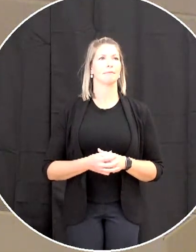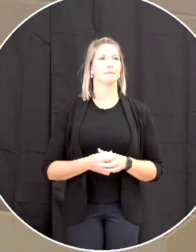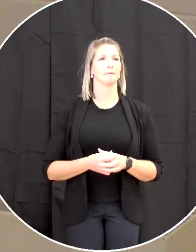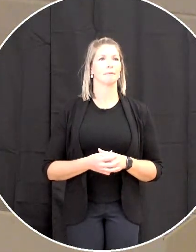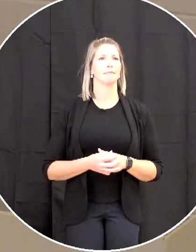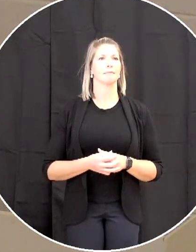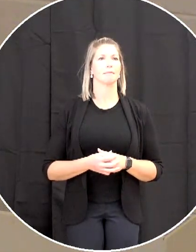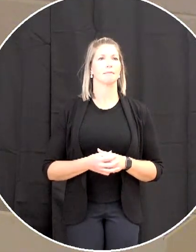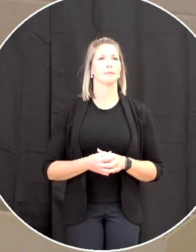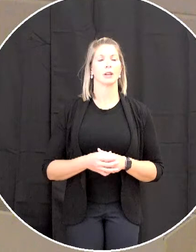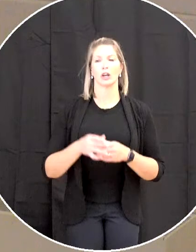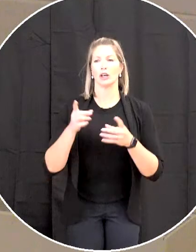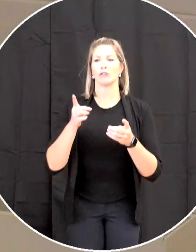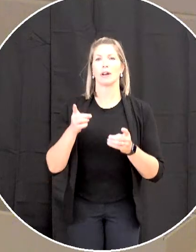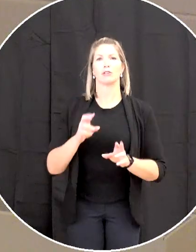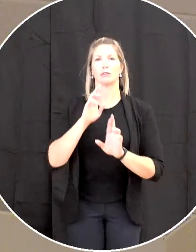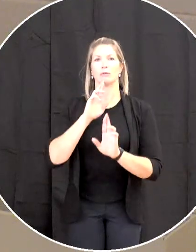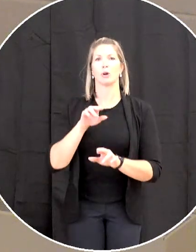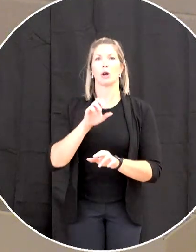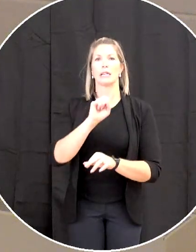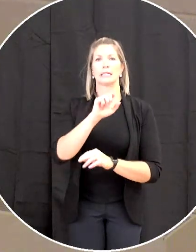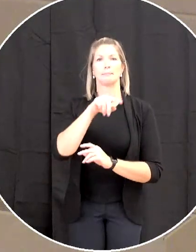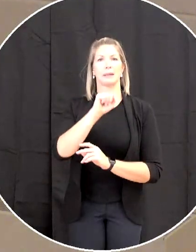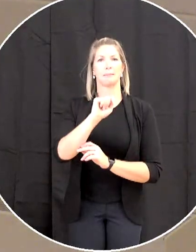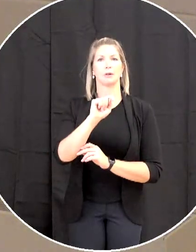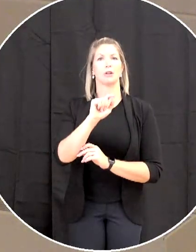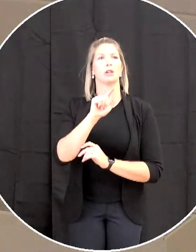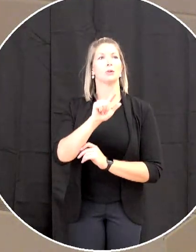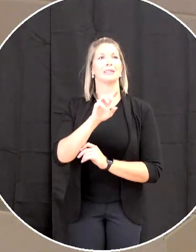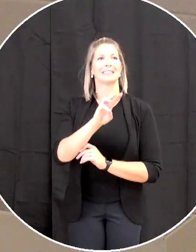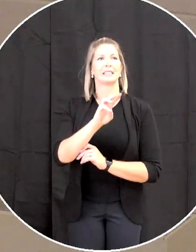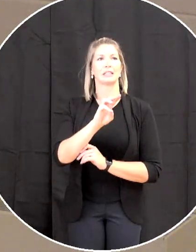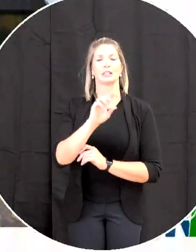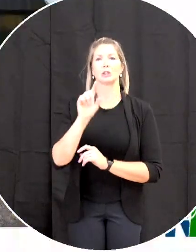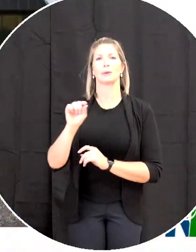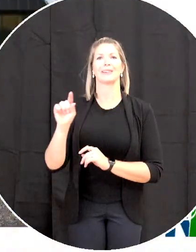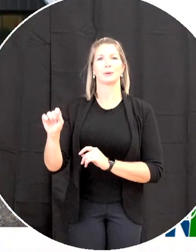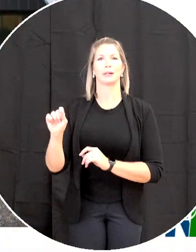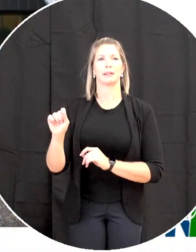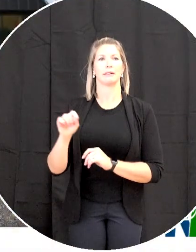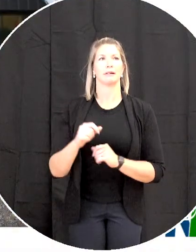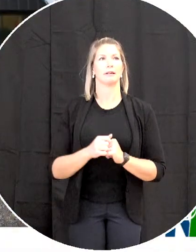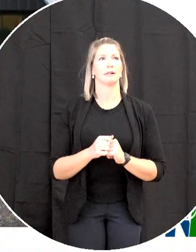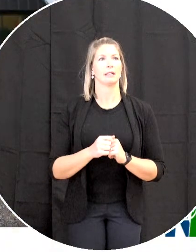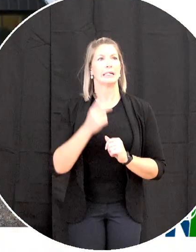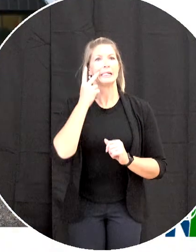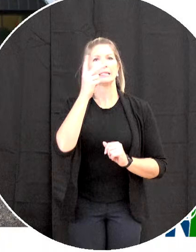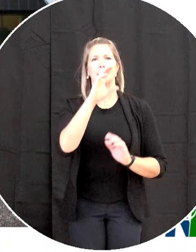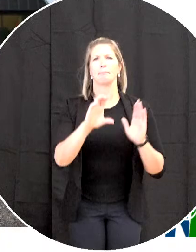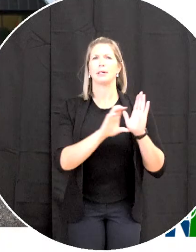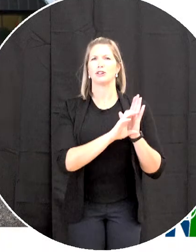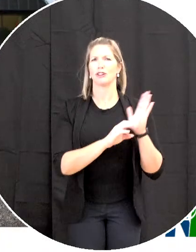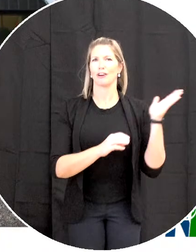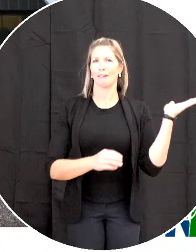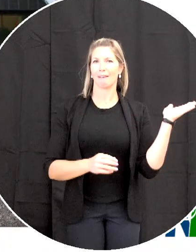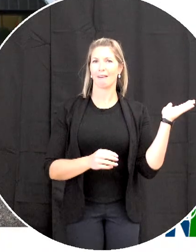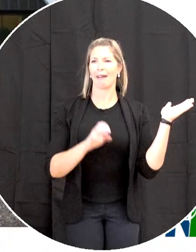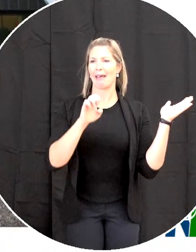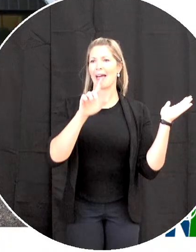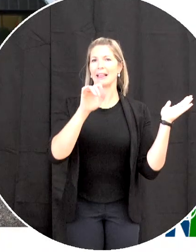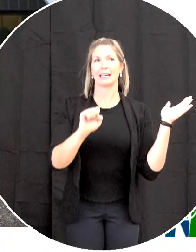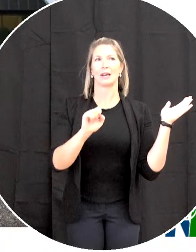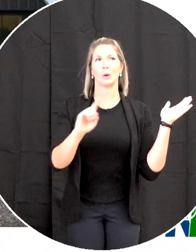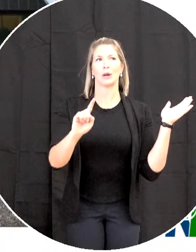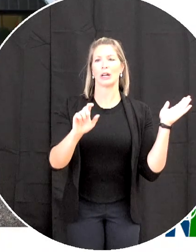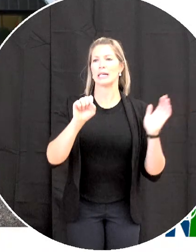So, Director's Report for September 26, 2020. So this is a photo of Ellie. Ellie is a student at St. Mary's